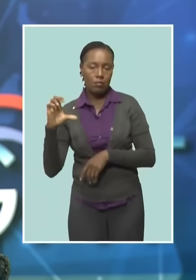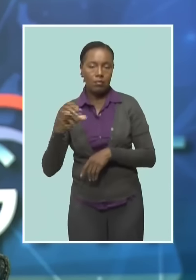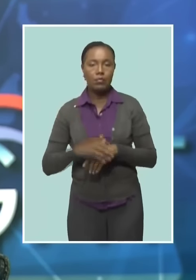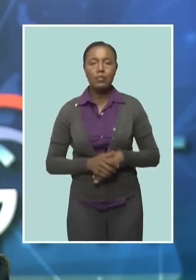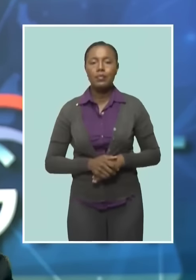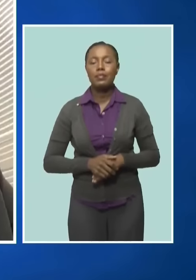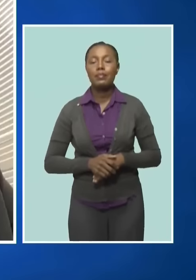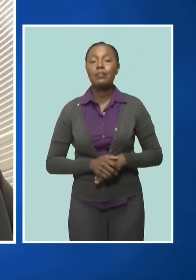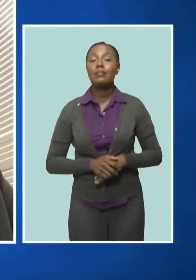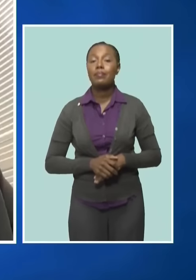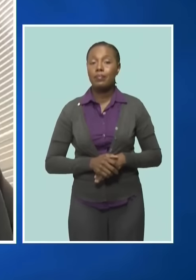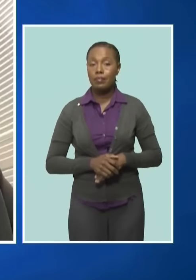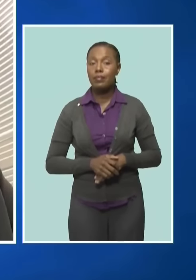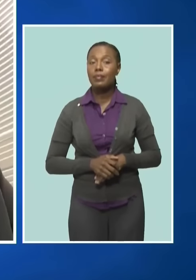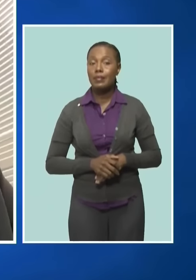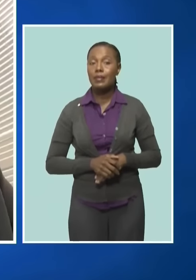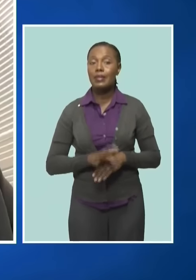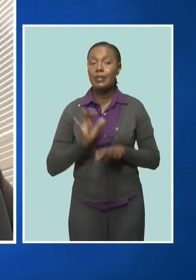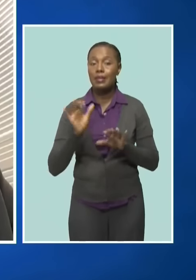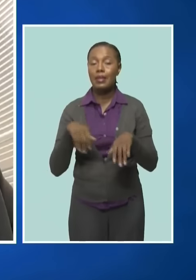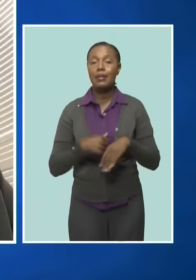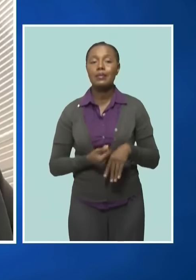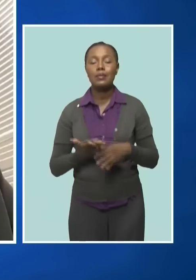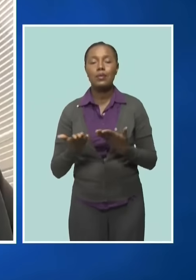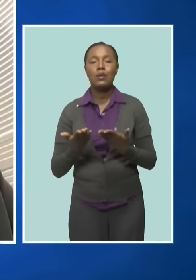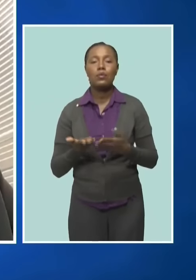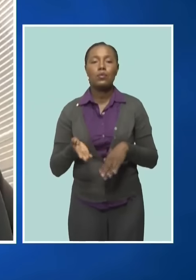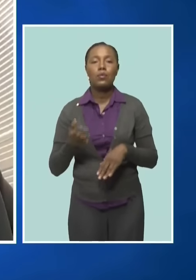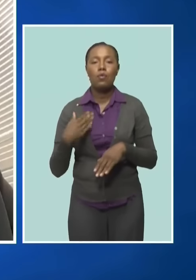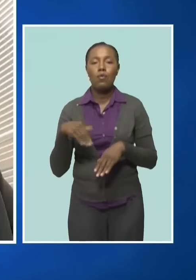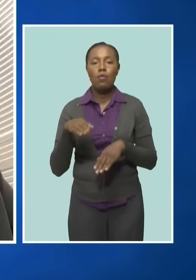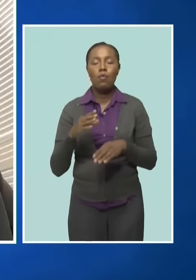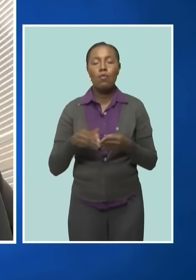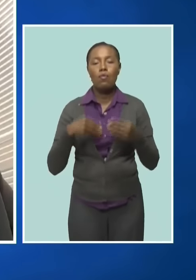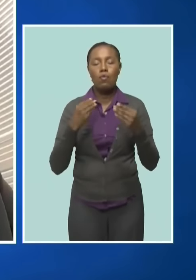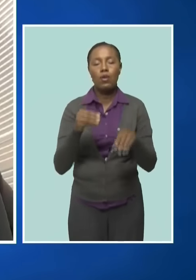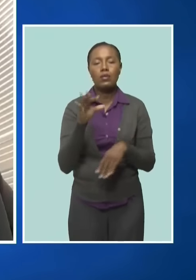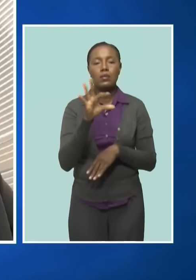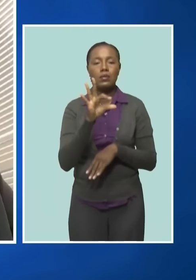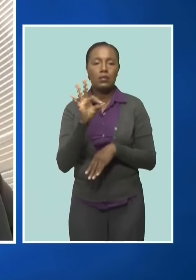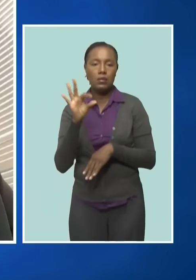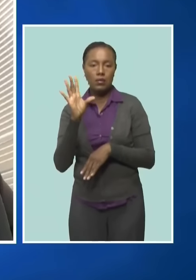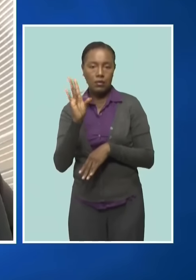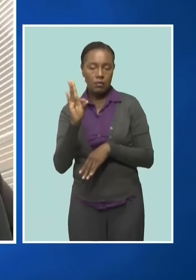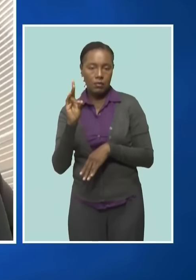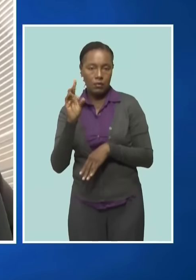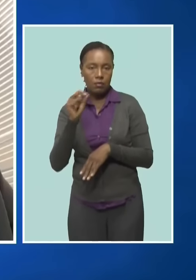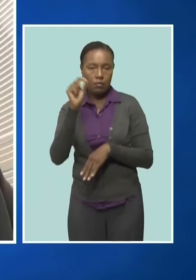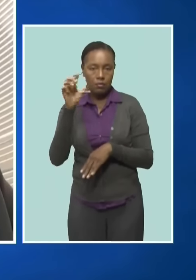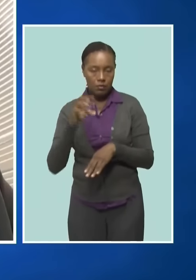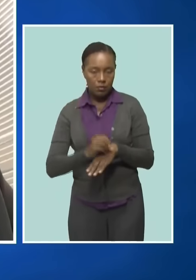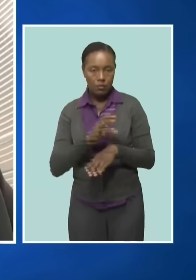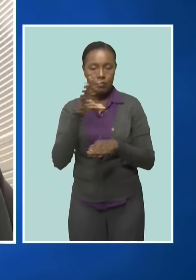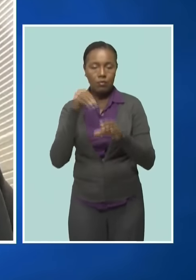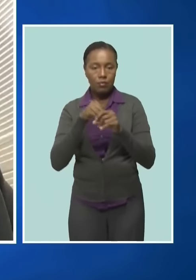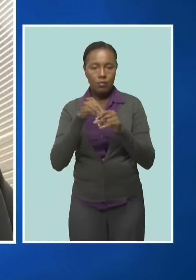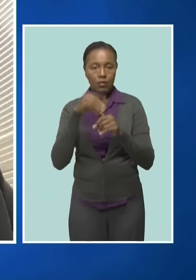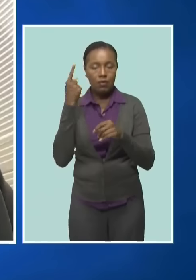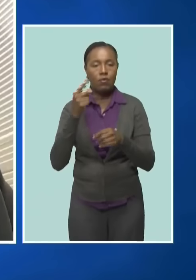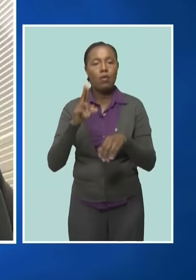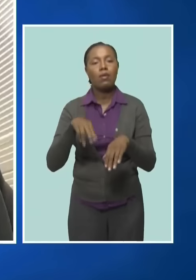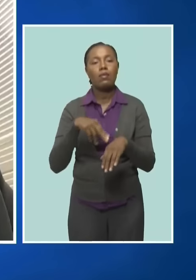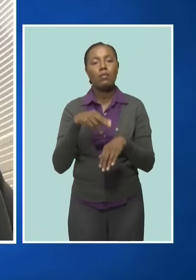This performance was driven by the fund's 77% allocation of financial investments to international securities. Buoyed by